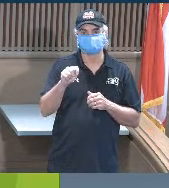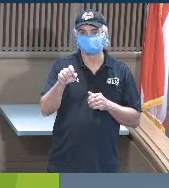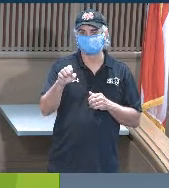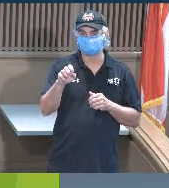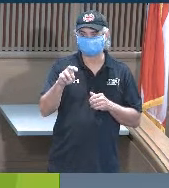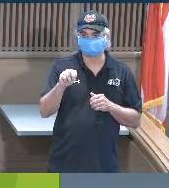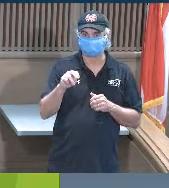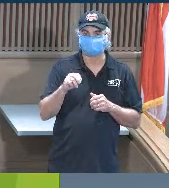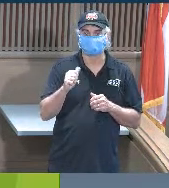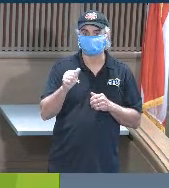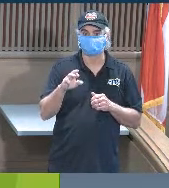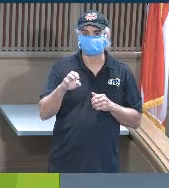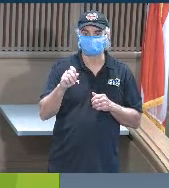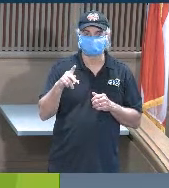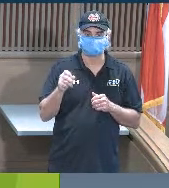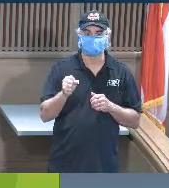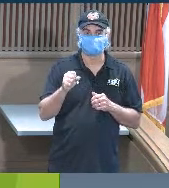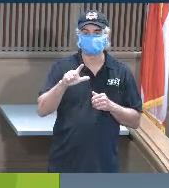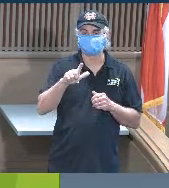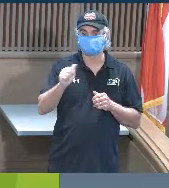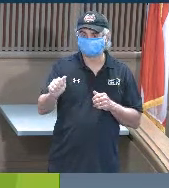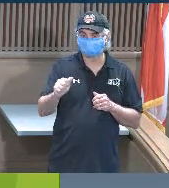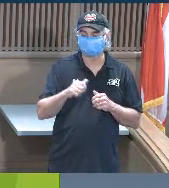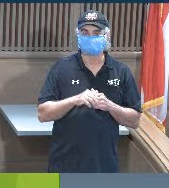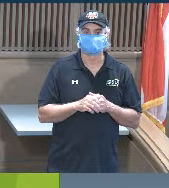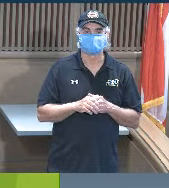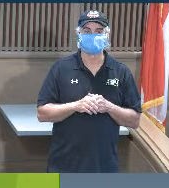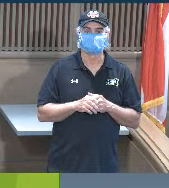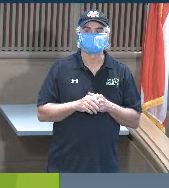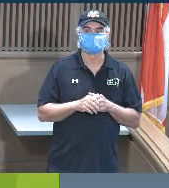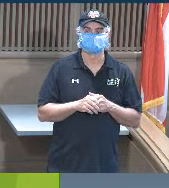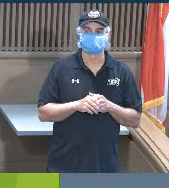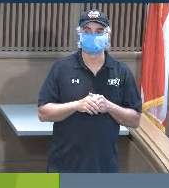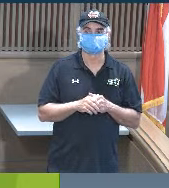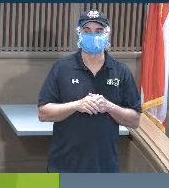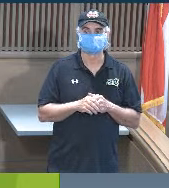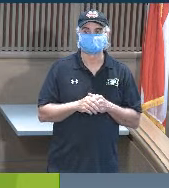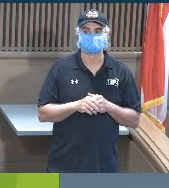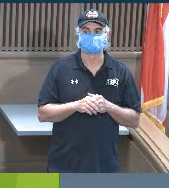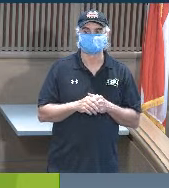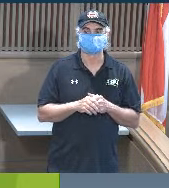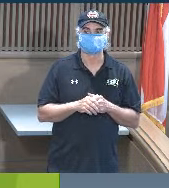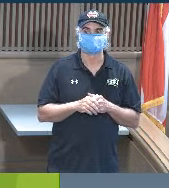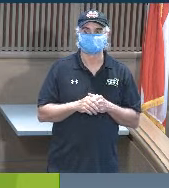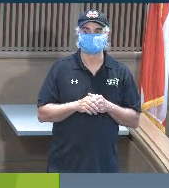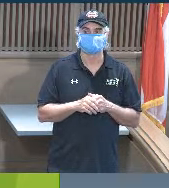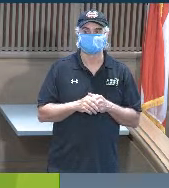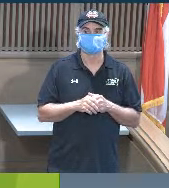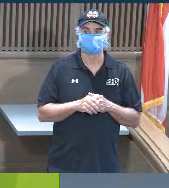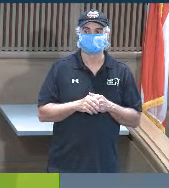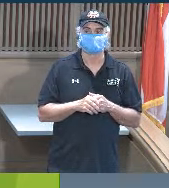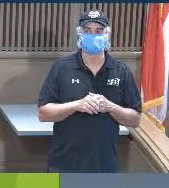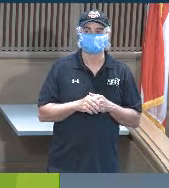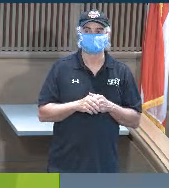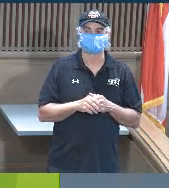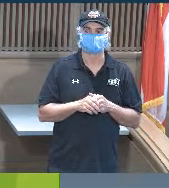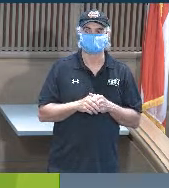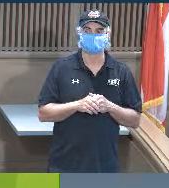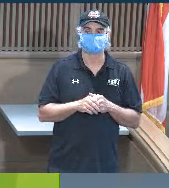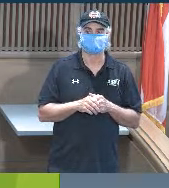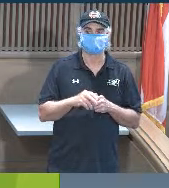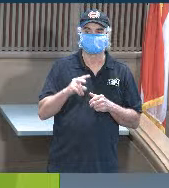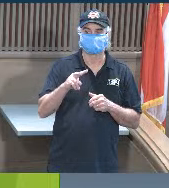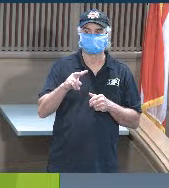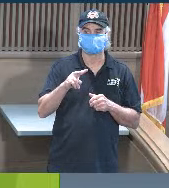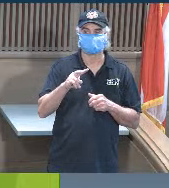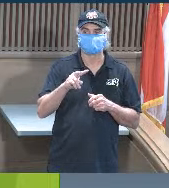Tennessee, Arkansas, Louisiana. 5 of those states, actually, West Virginia, you